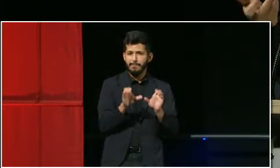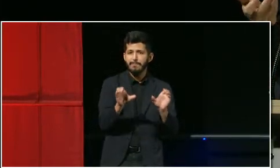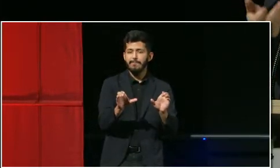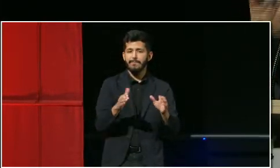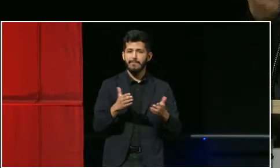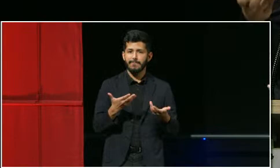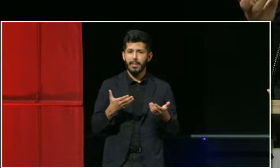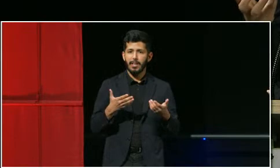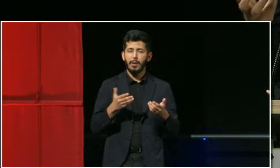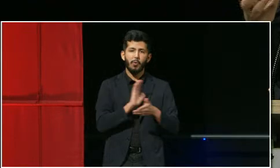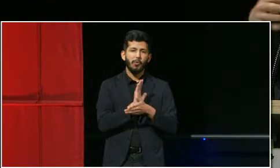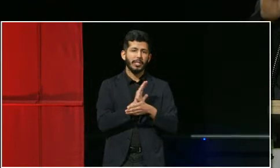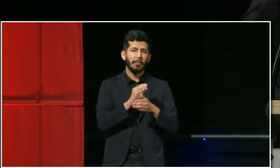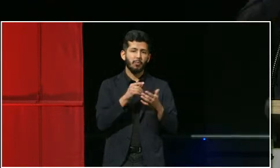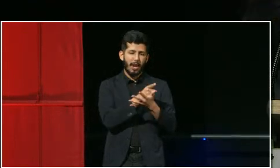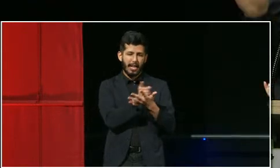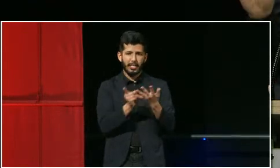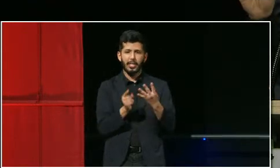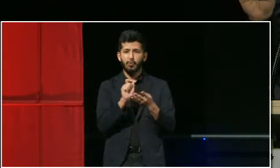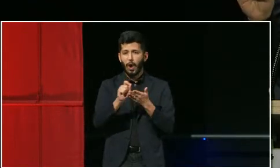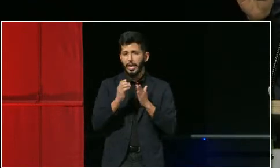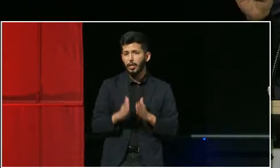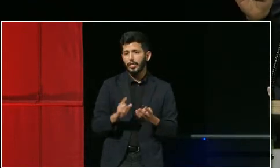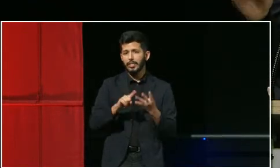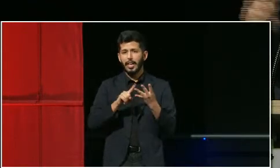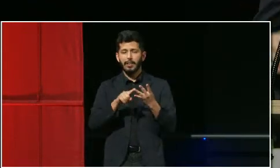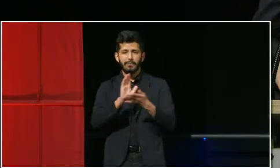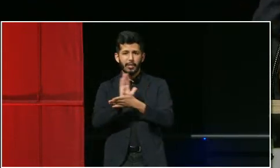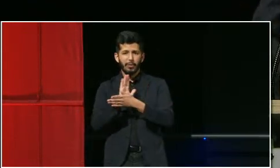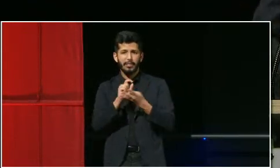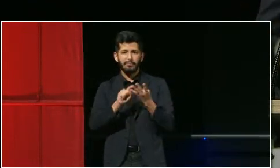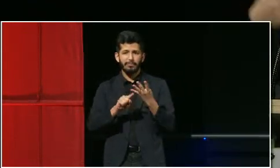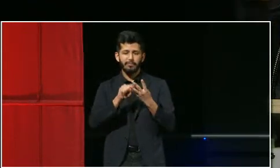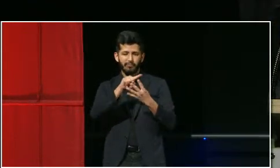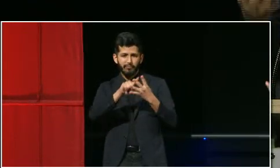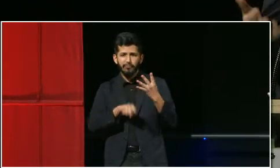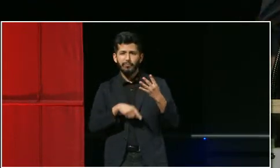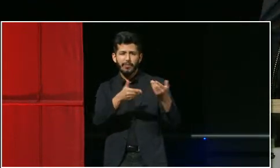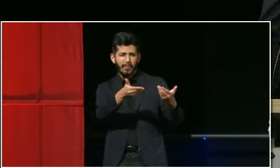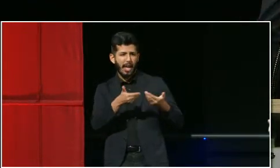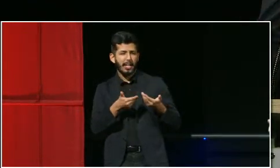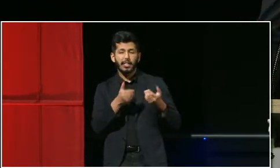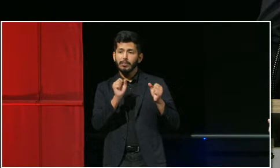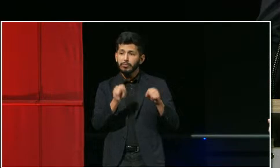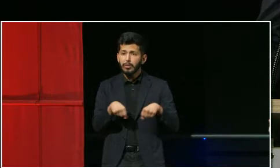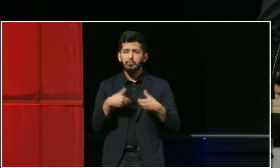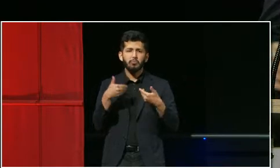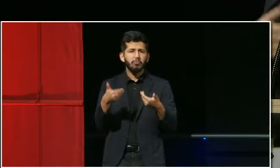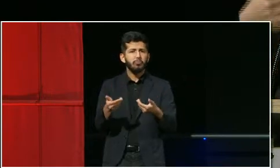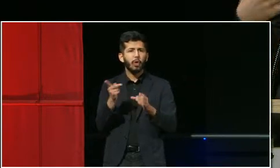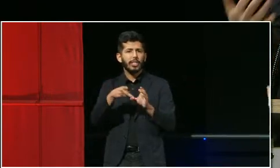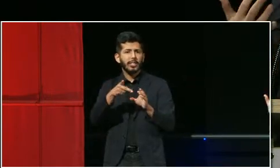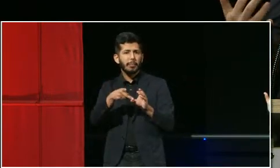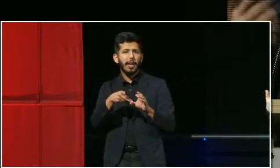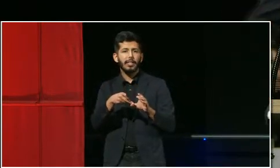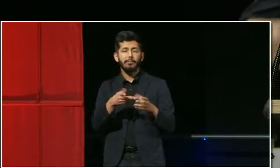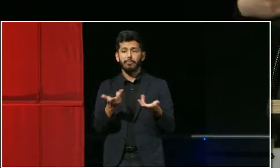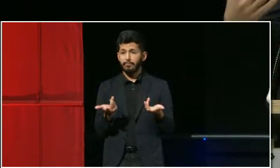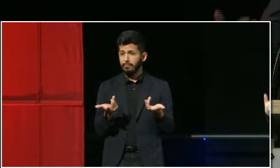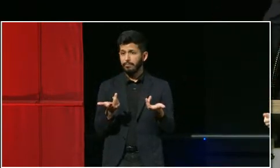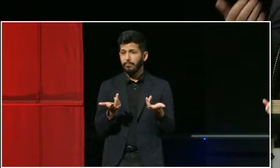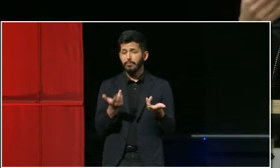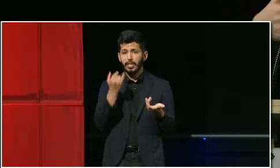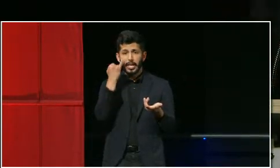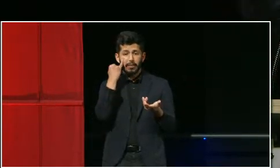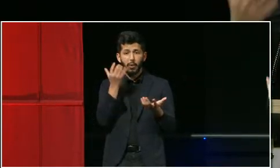the Producers branch, and the Writers branch. Members from those four branches are invited, and then you can opt in to participate. By doing so,